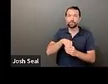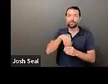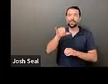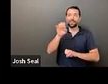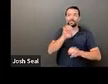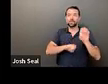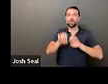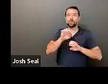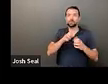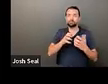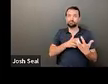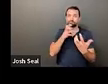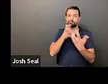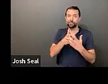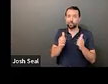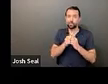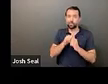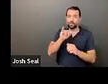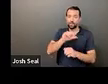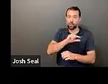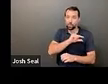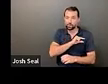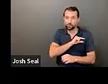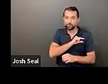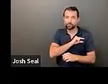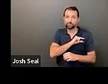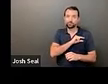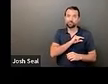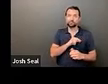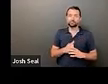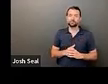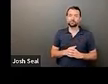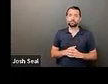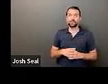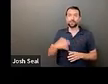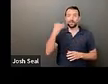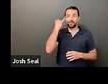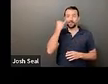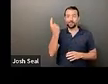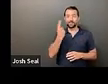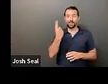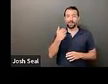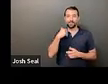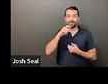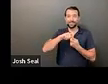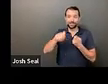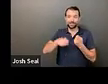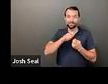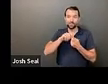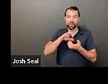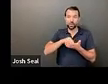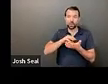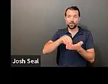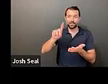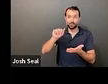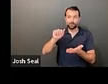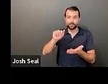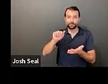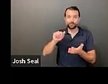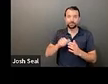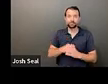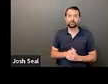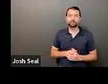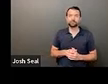a student who is identified as specific learning disability, has a specific learning disability, where's the evals that support that,